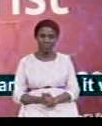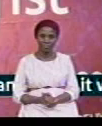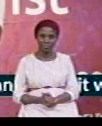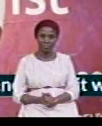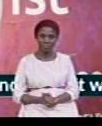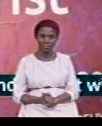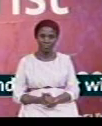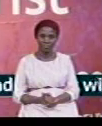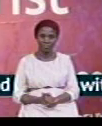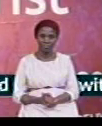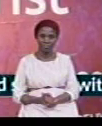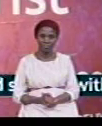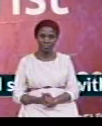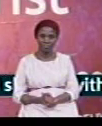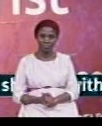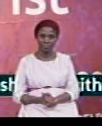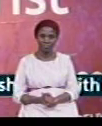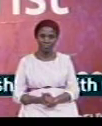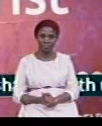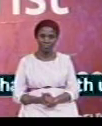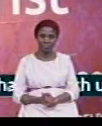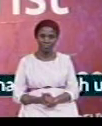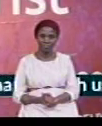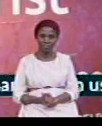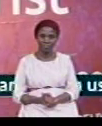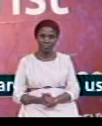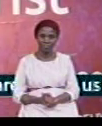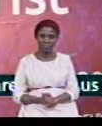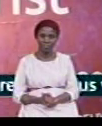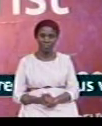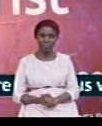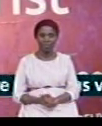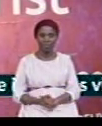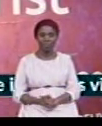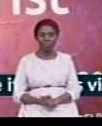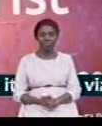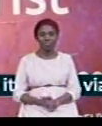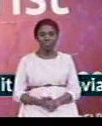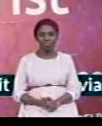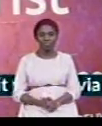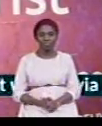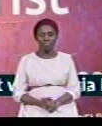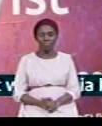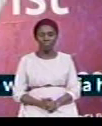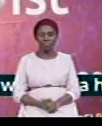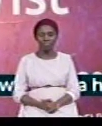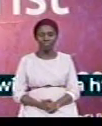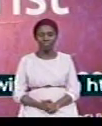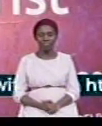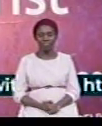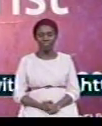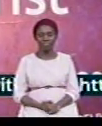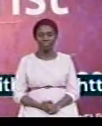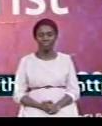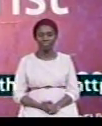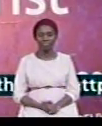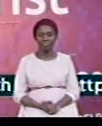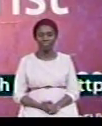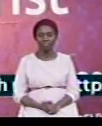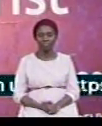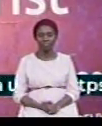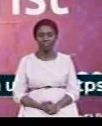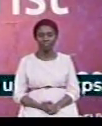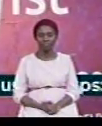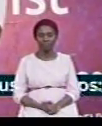I'm a call my banner, me 4 days or lockdown. Mama say, Mammy, me and your CS, and yes, I had the HCR transfer or cock on for